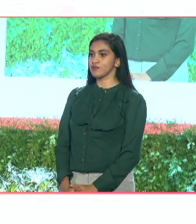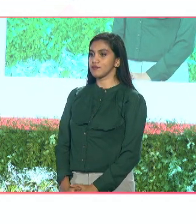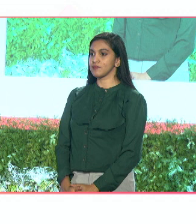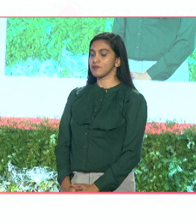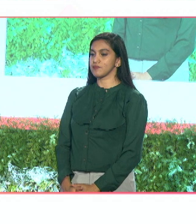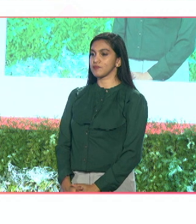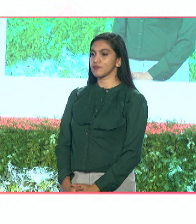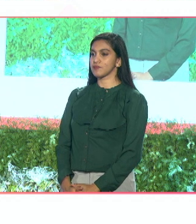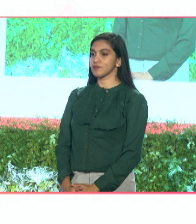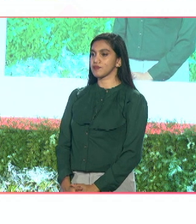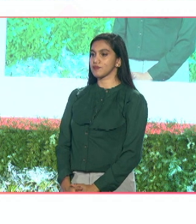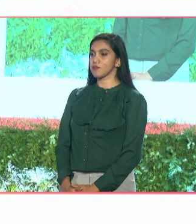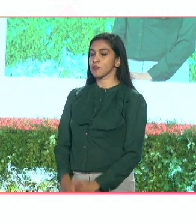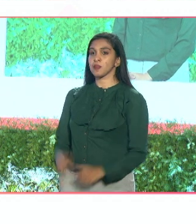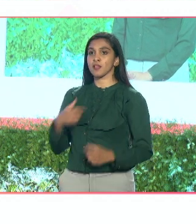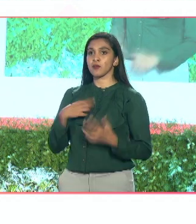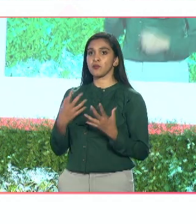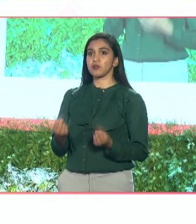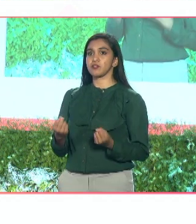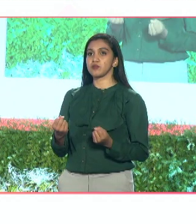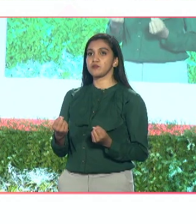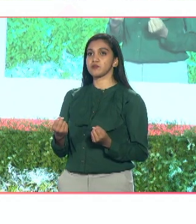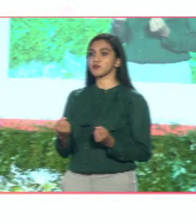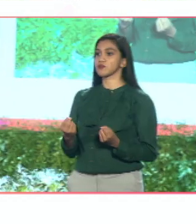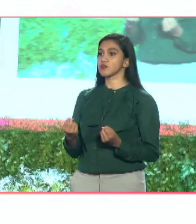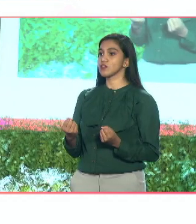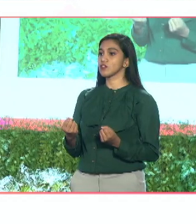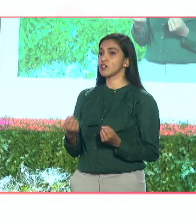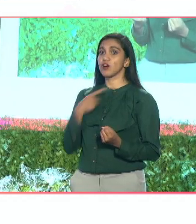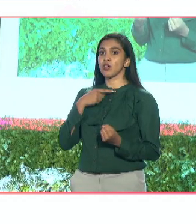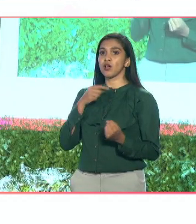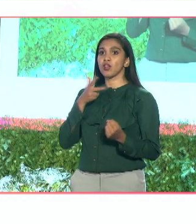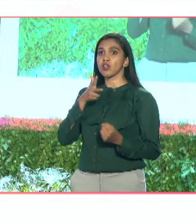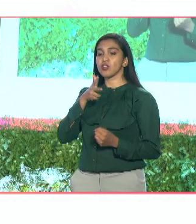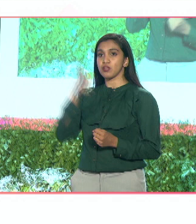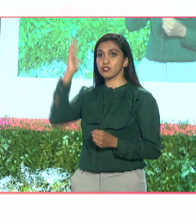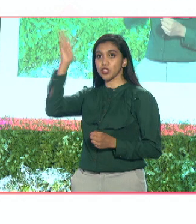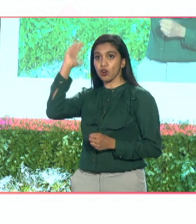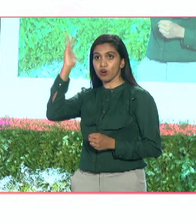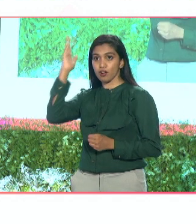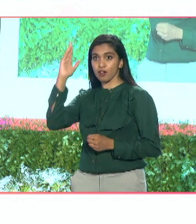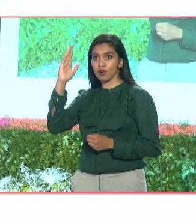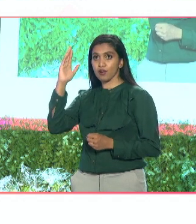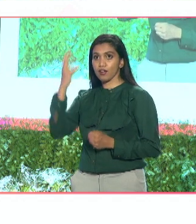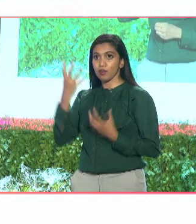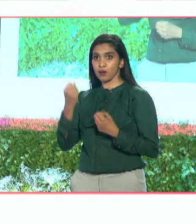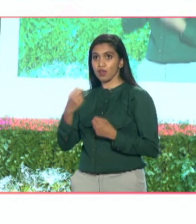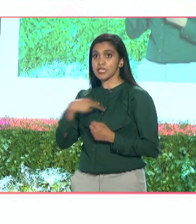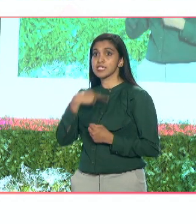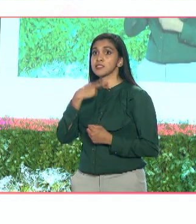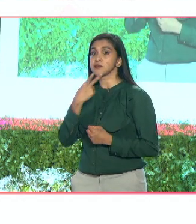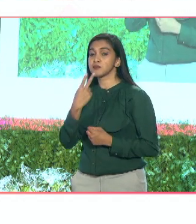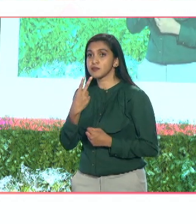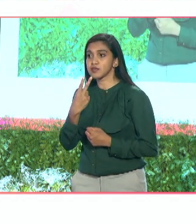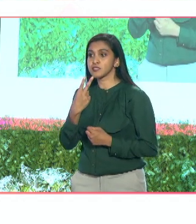And if I want to use, if I can, user can talk, they can speak and it types in